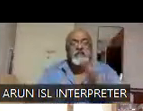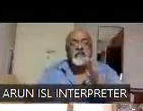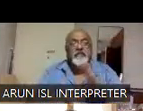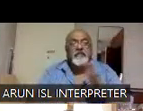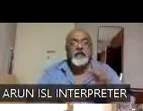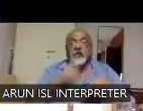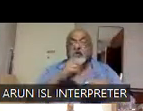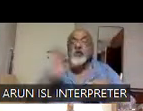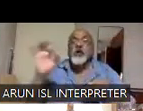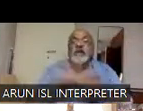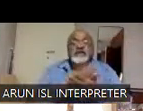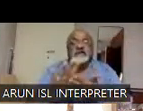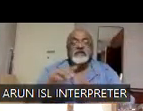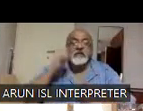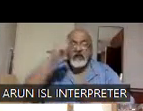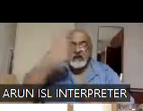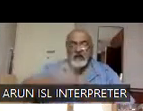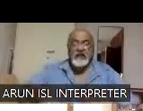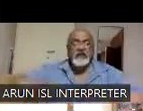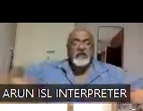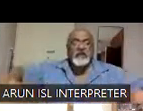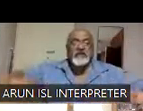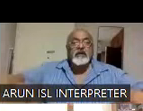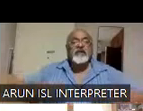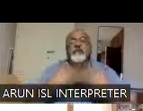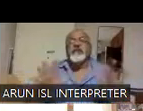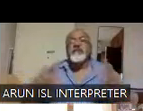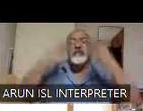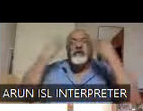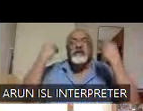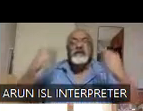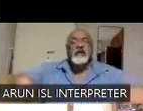impairment, they forgot about when the first our